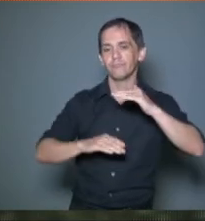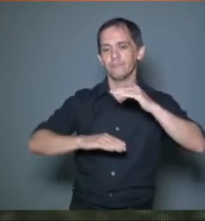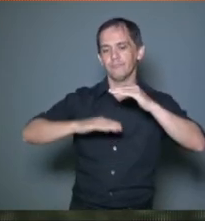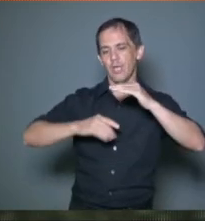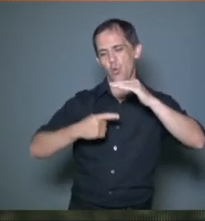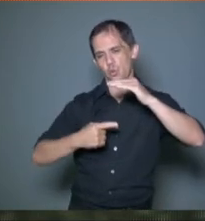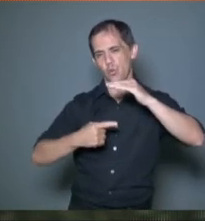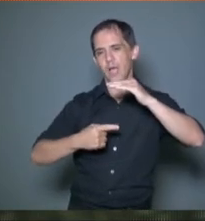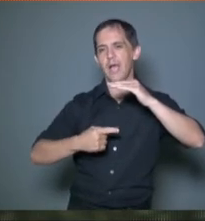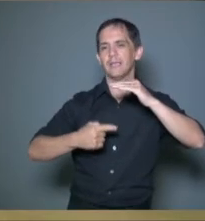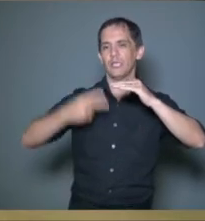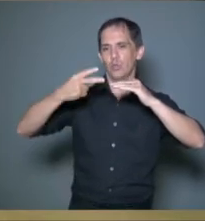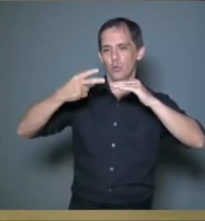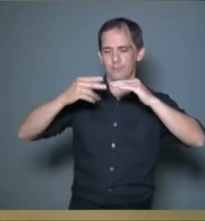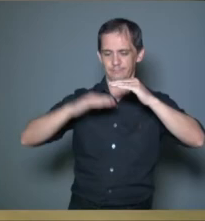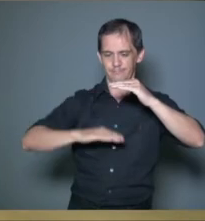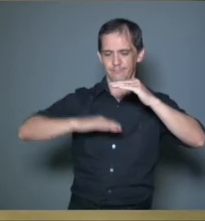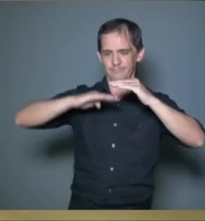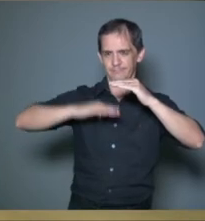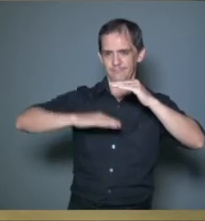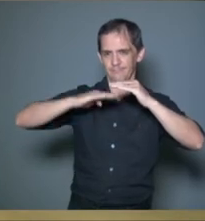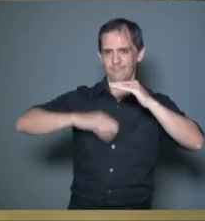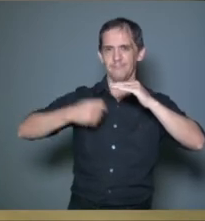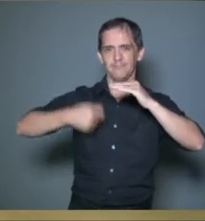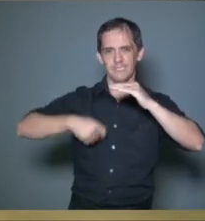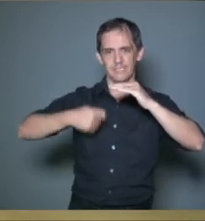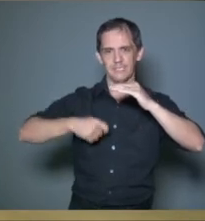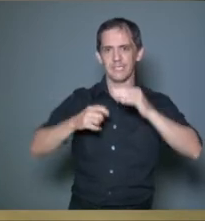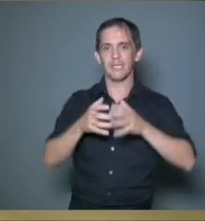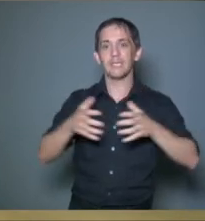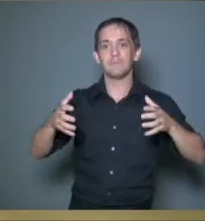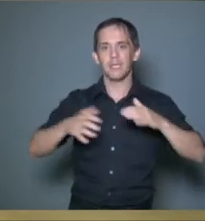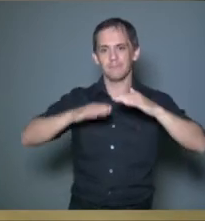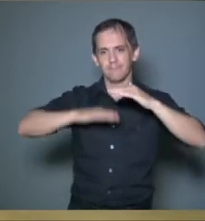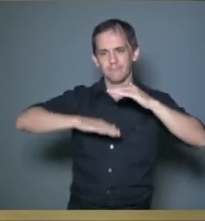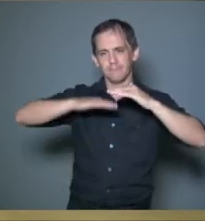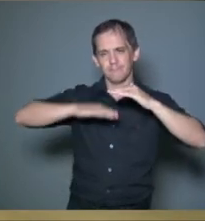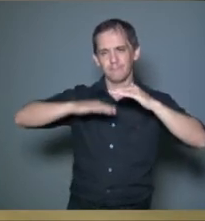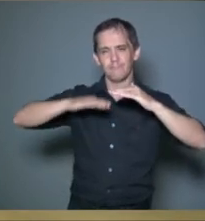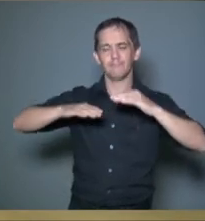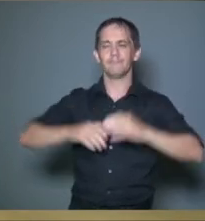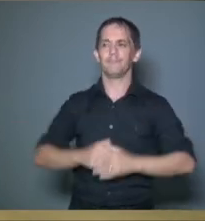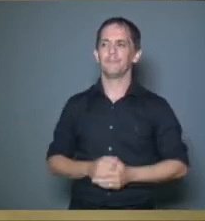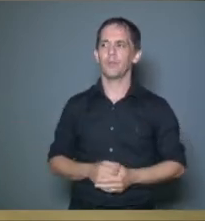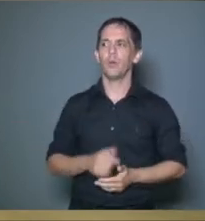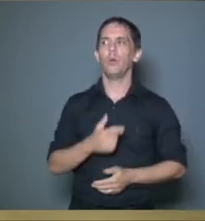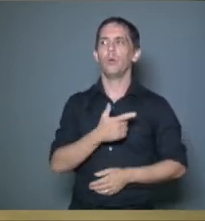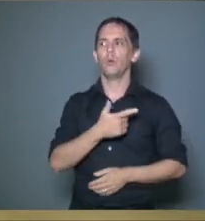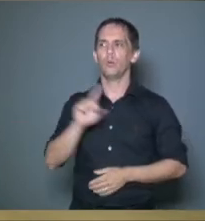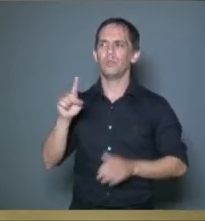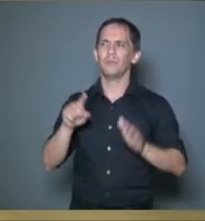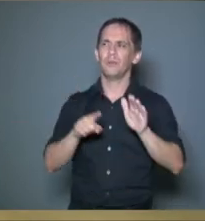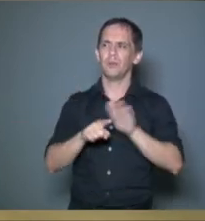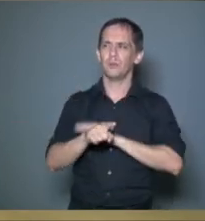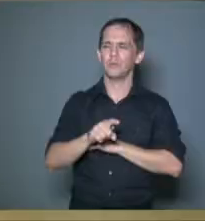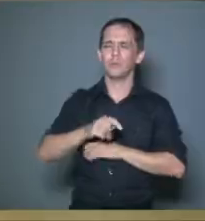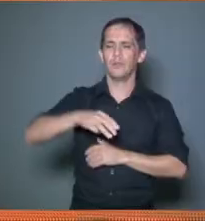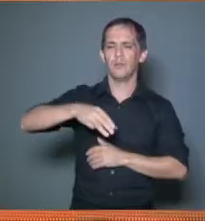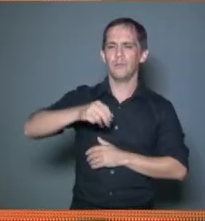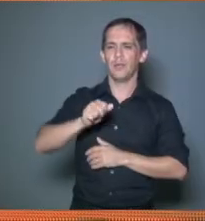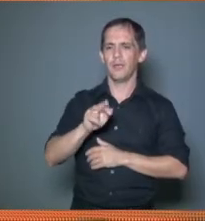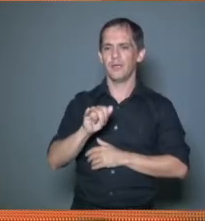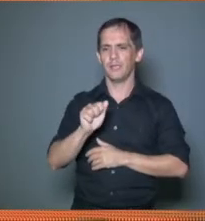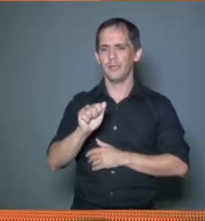there is pressure for us to resume growth. Thank you, Ivo. One more question from WhatsApp from Maria